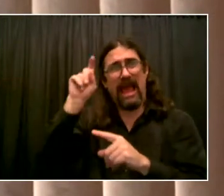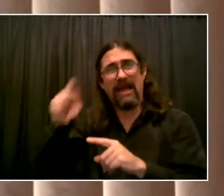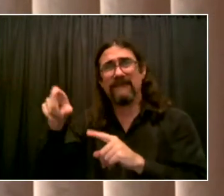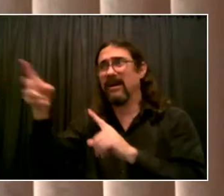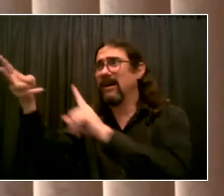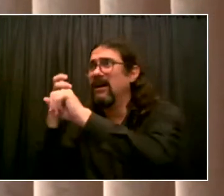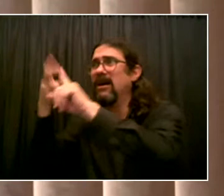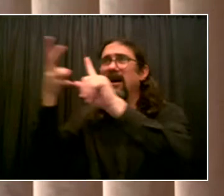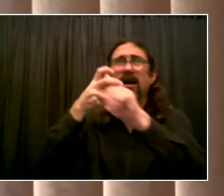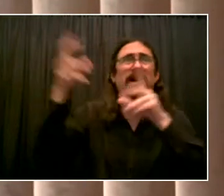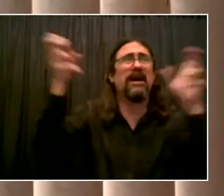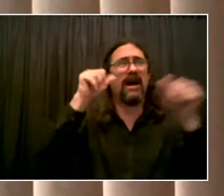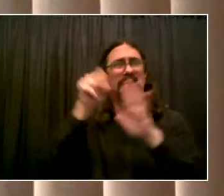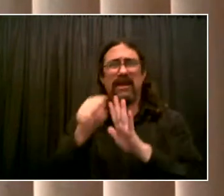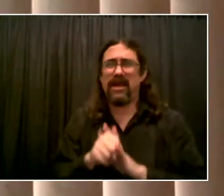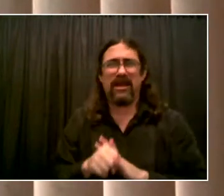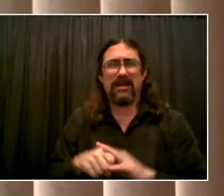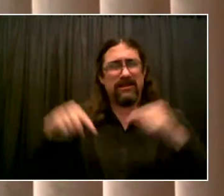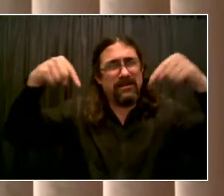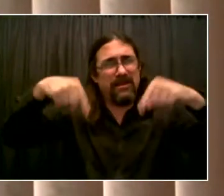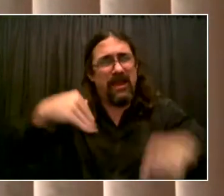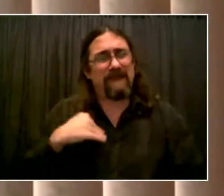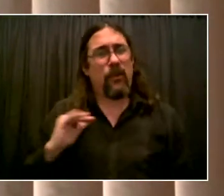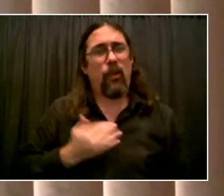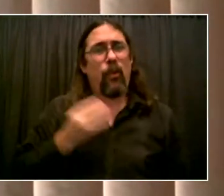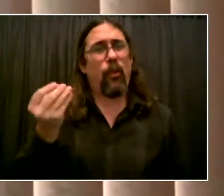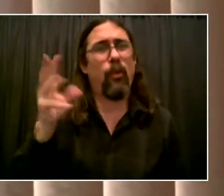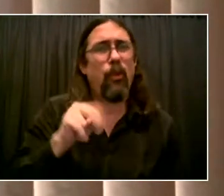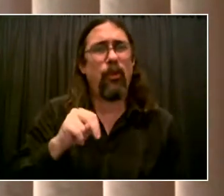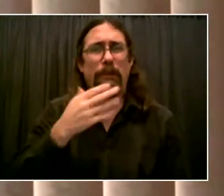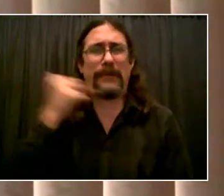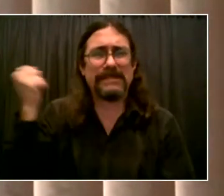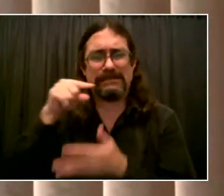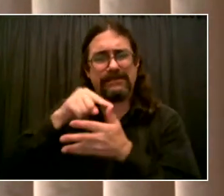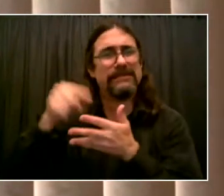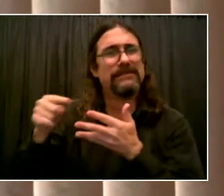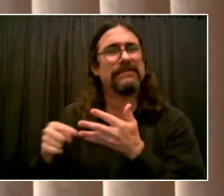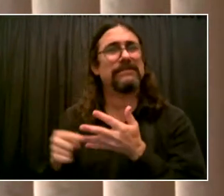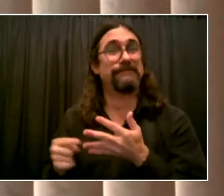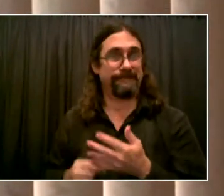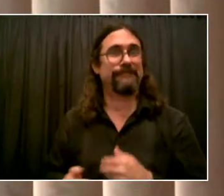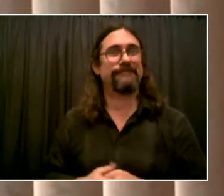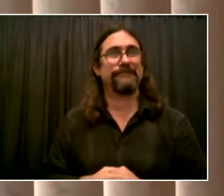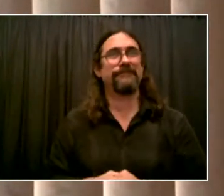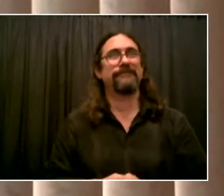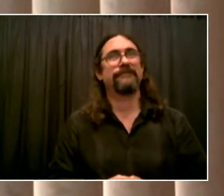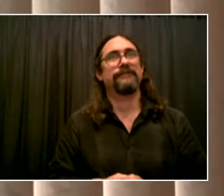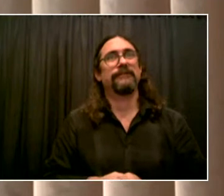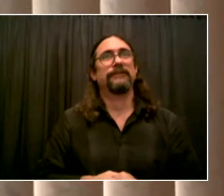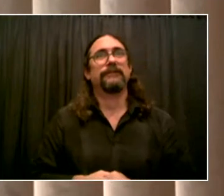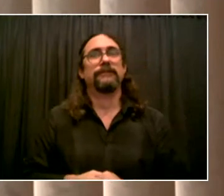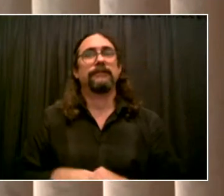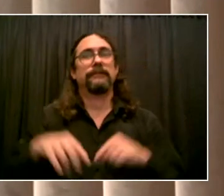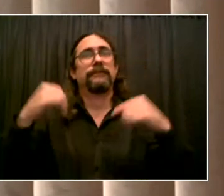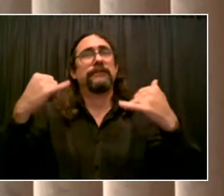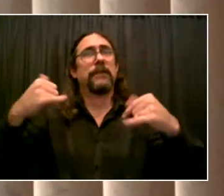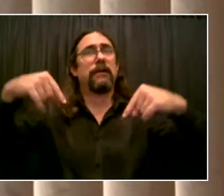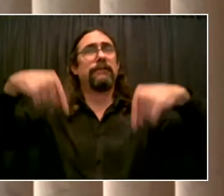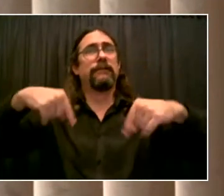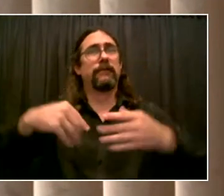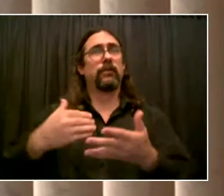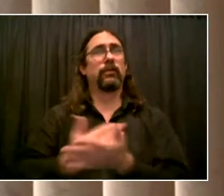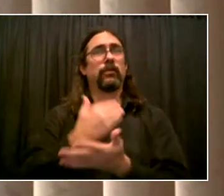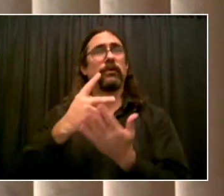college affordability. With this early college program, we're shaving off 2 years of college tuition in partnership with our